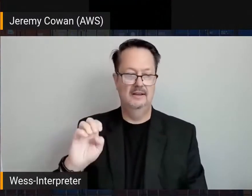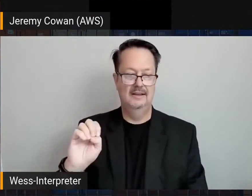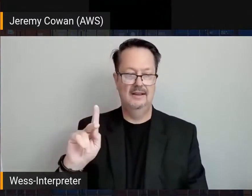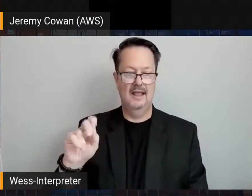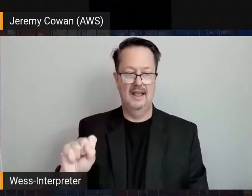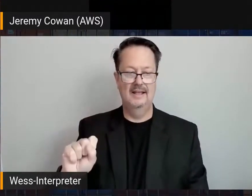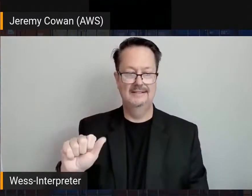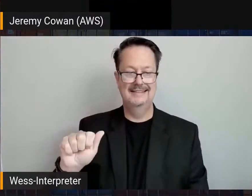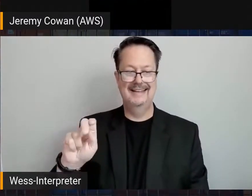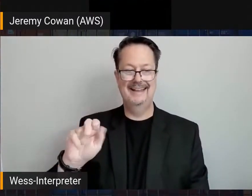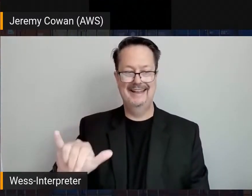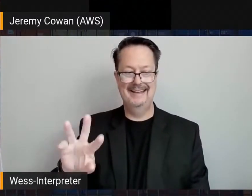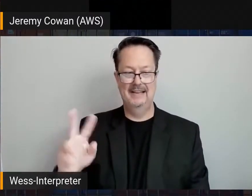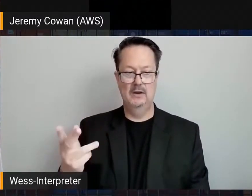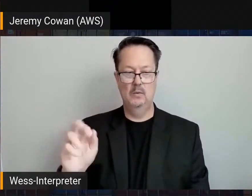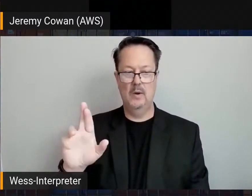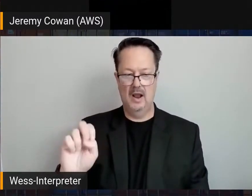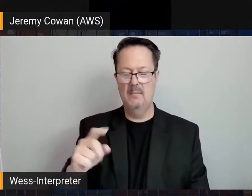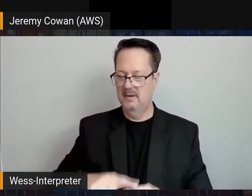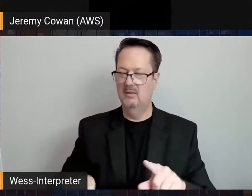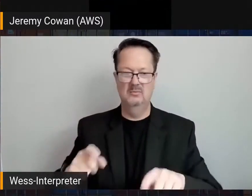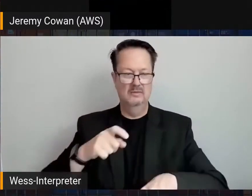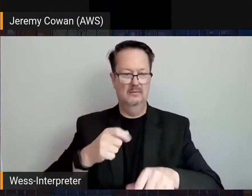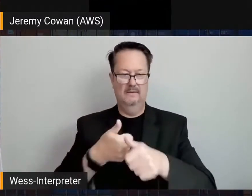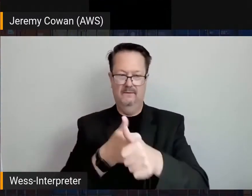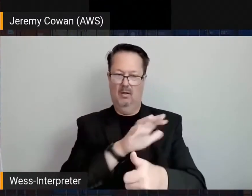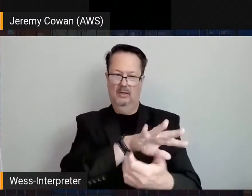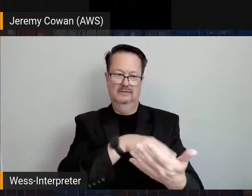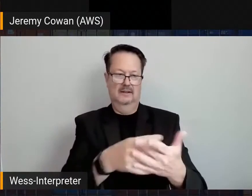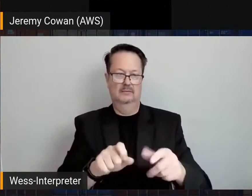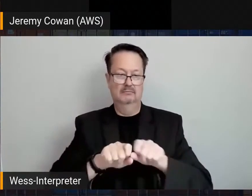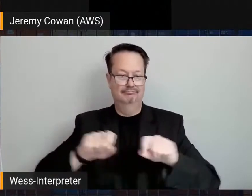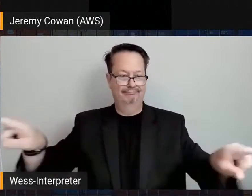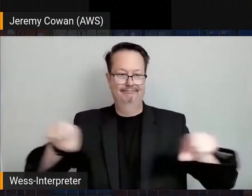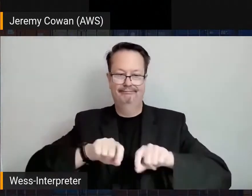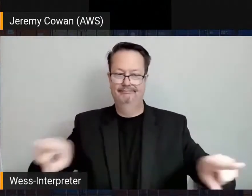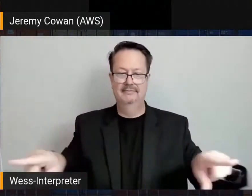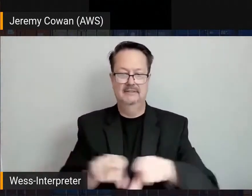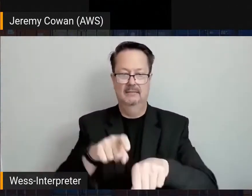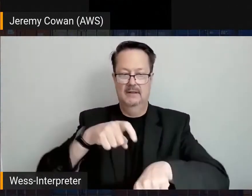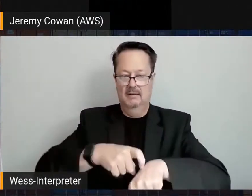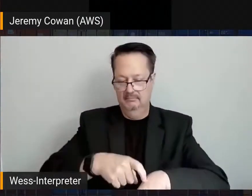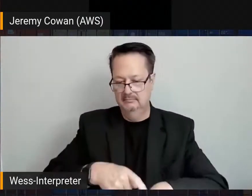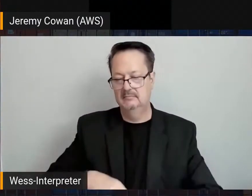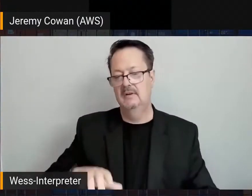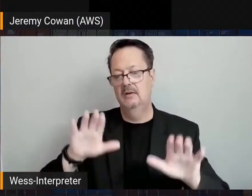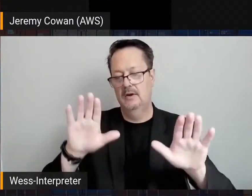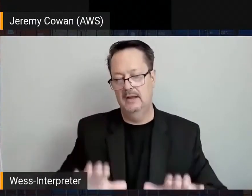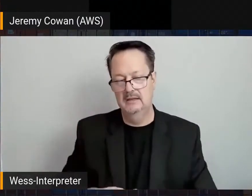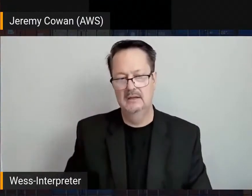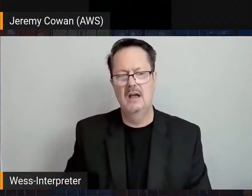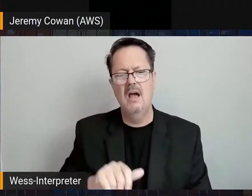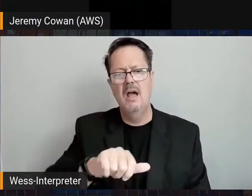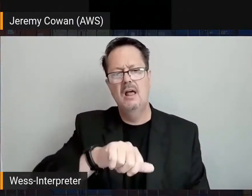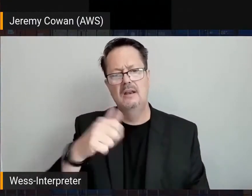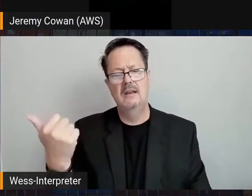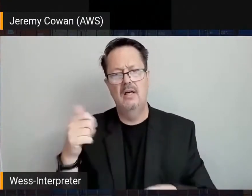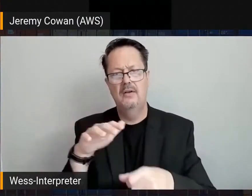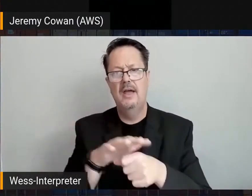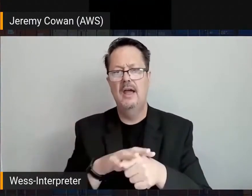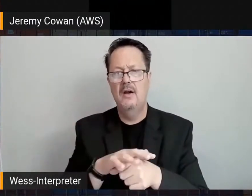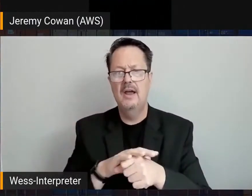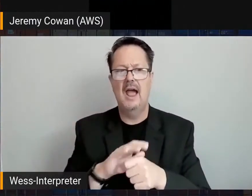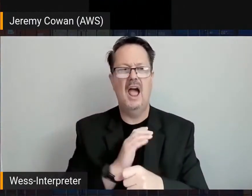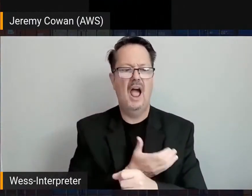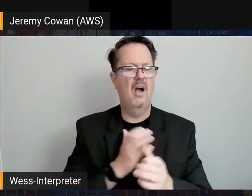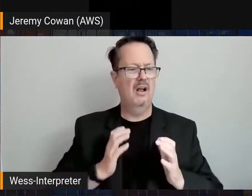but we do the same frequency as EKS. Great. Another area that our